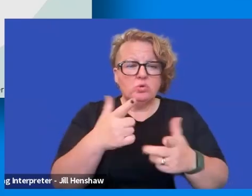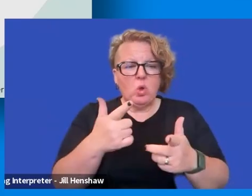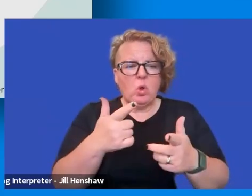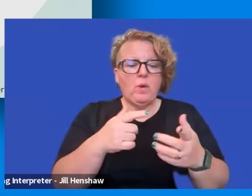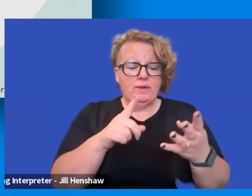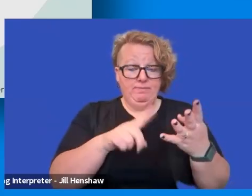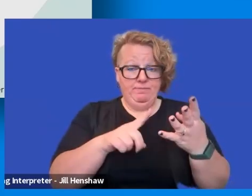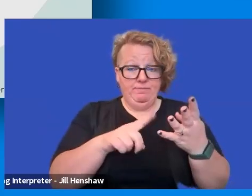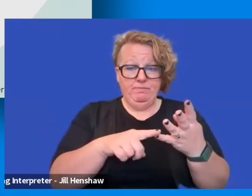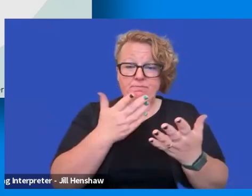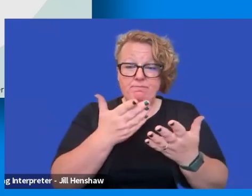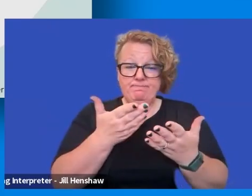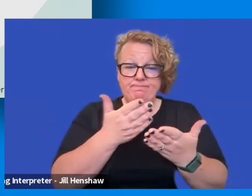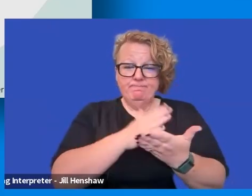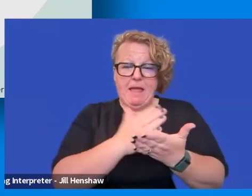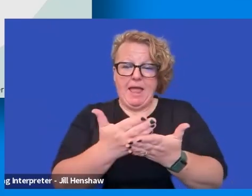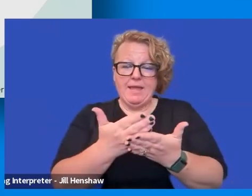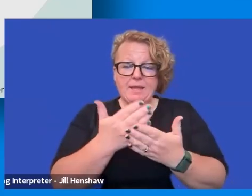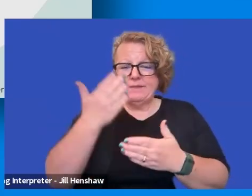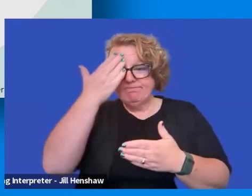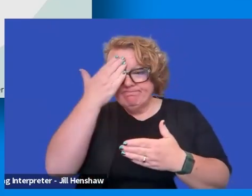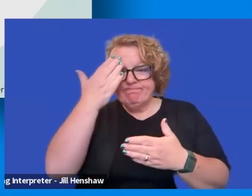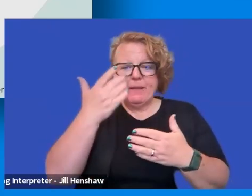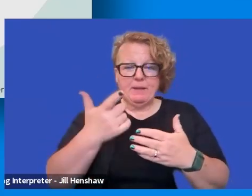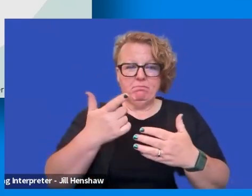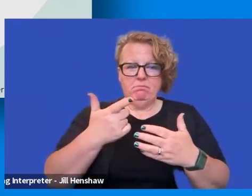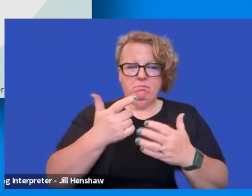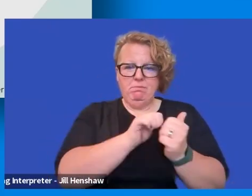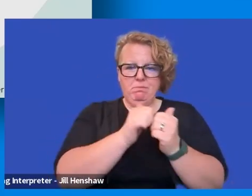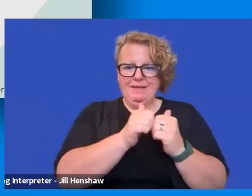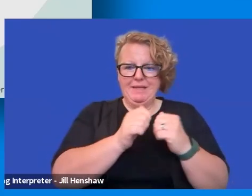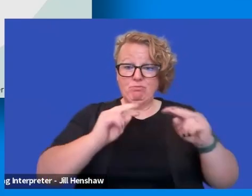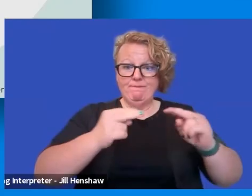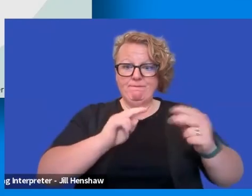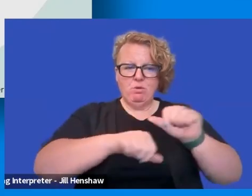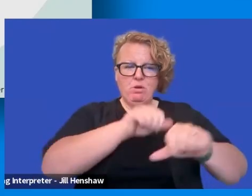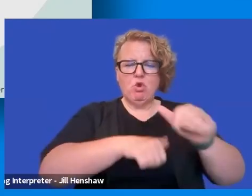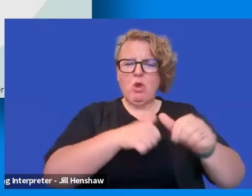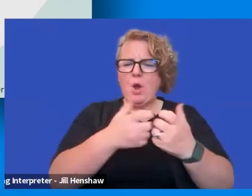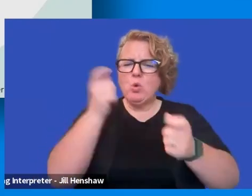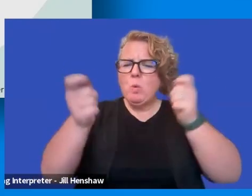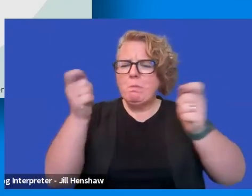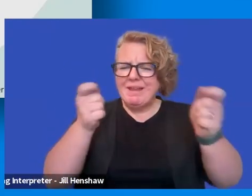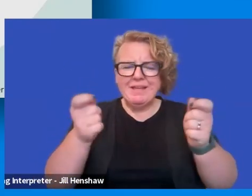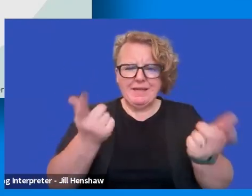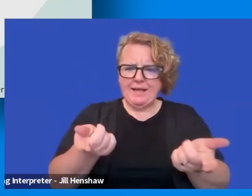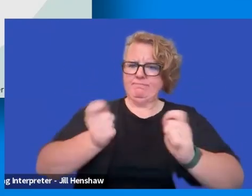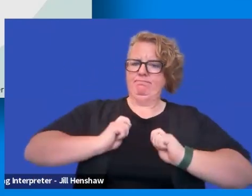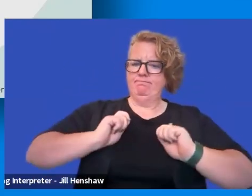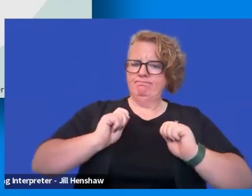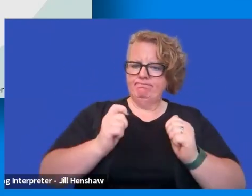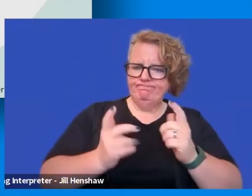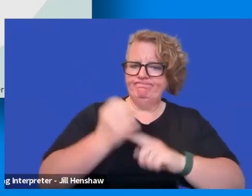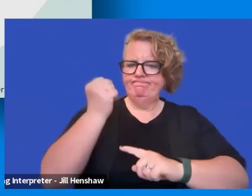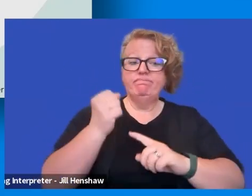in the peer review process as it relates to research funding. So that's bidding for and being awarded research funds. And then at the end of